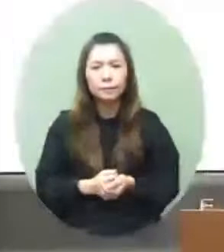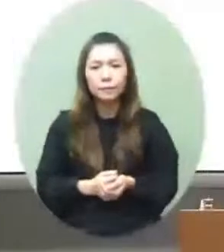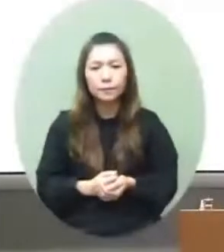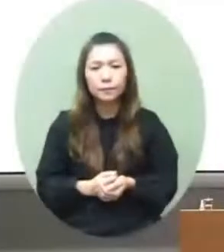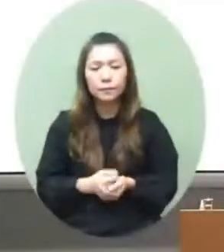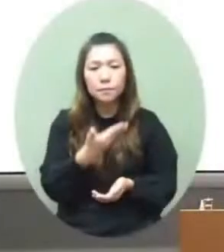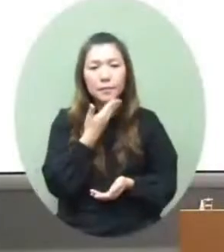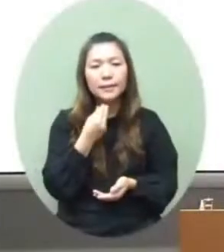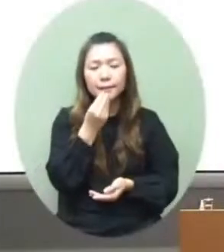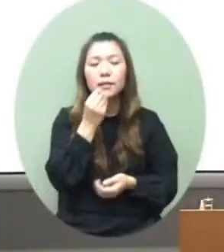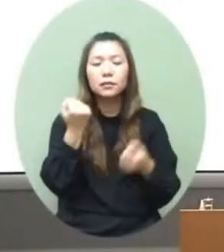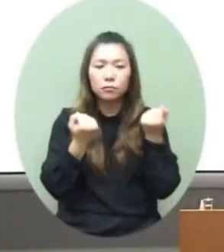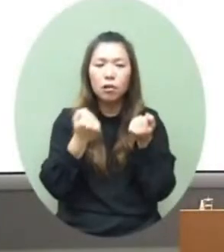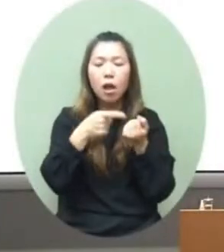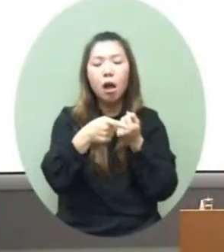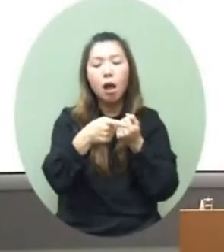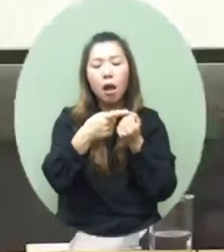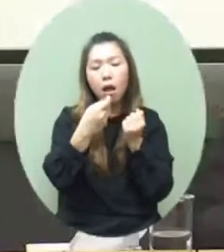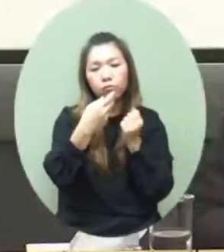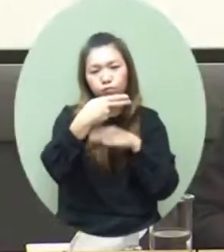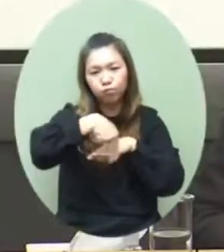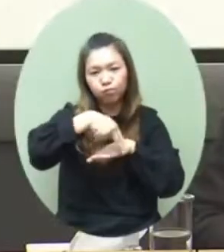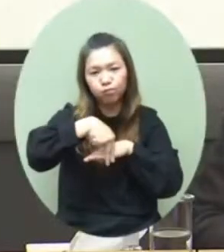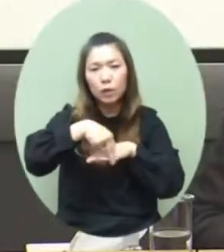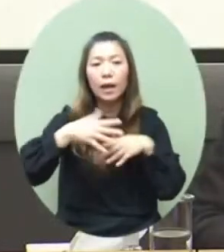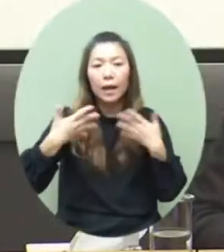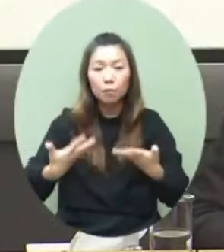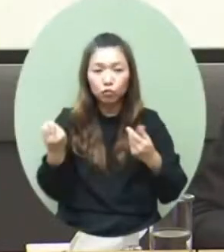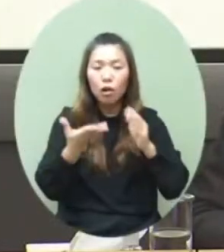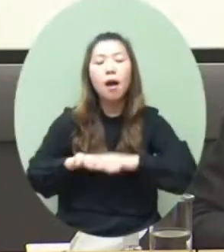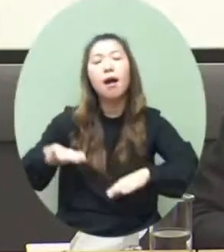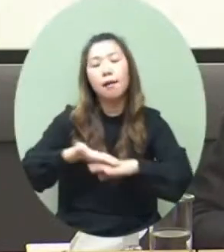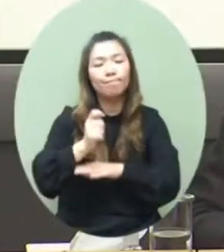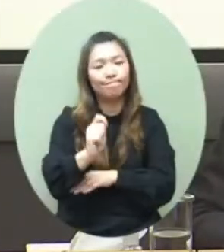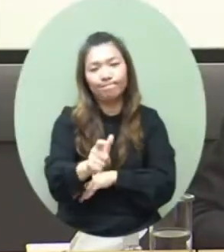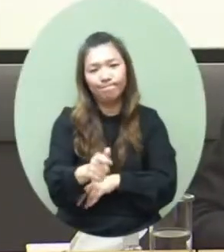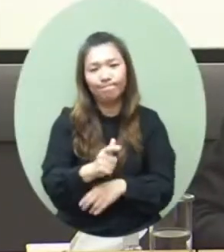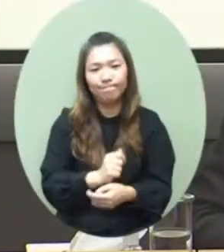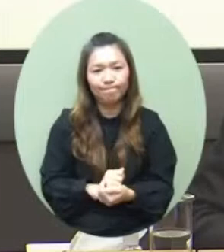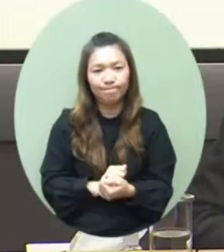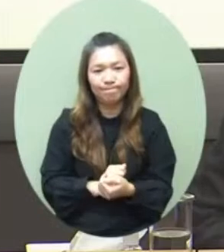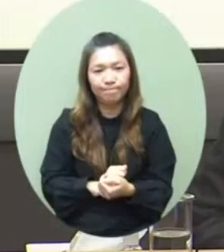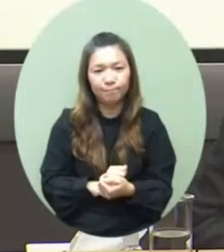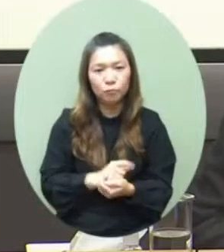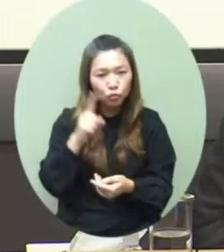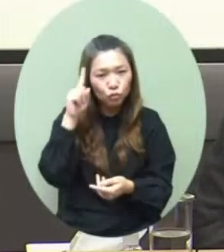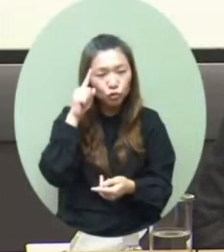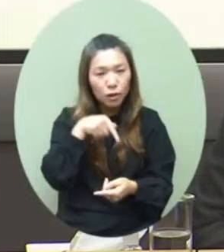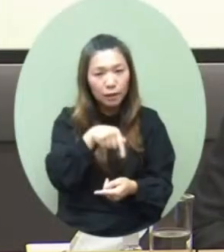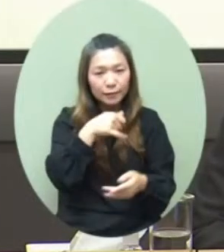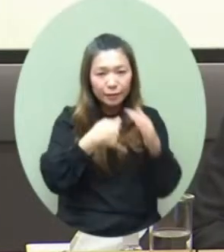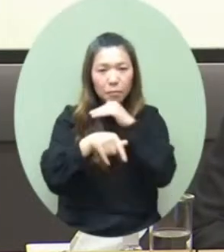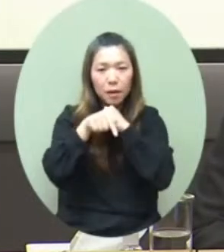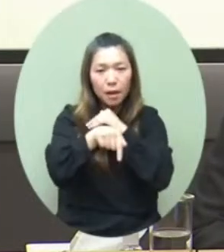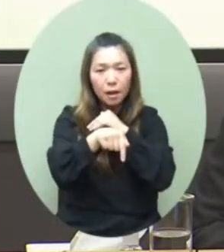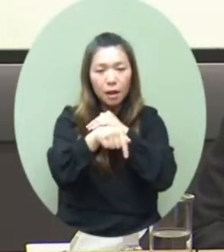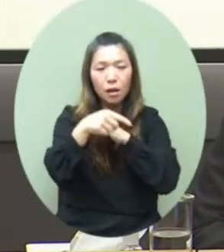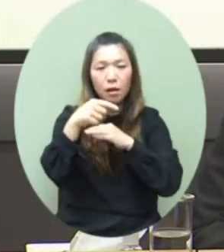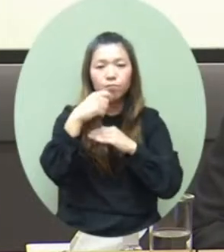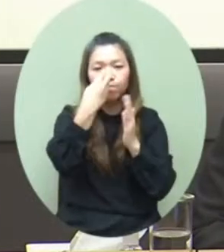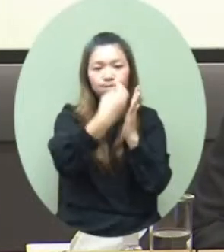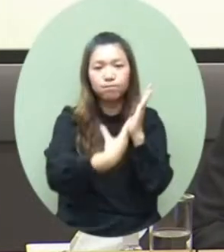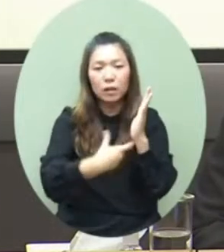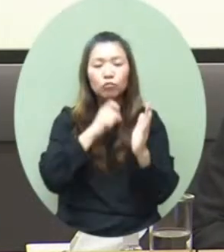scheme or to relaunch this food truck program? Thank you. We will not relaunch this food truck program. That